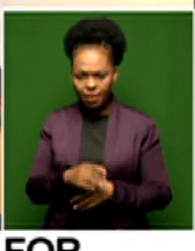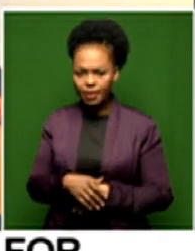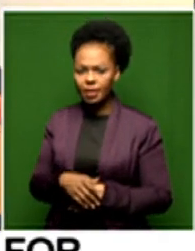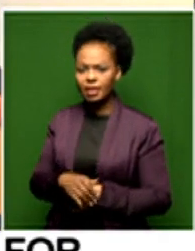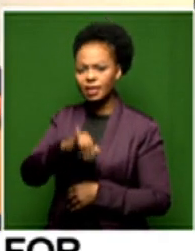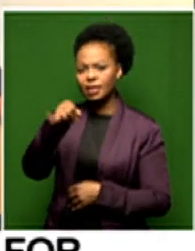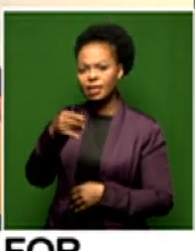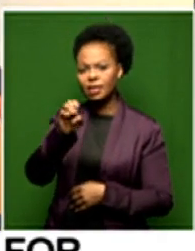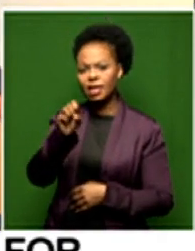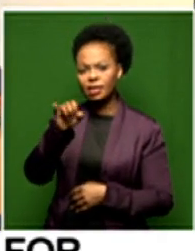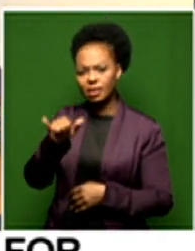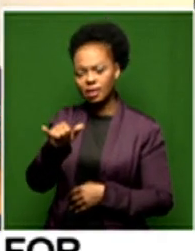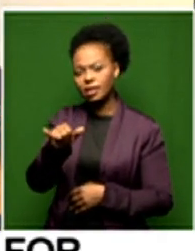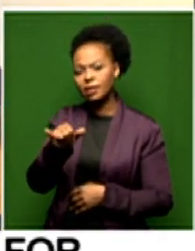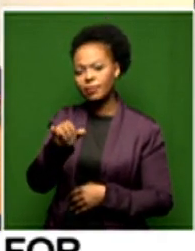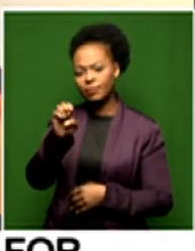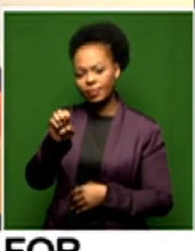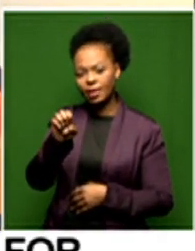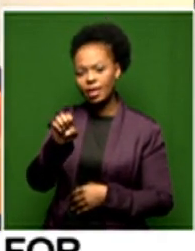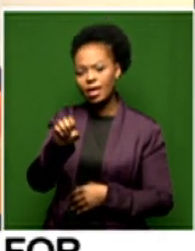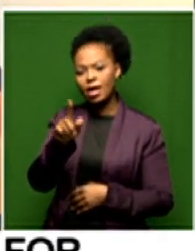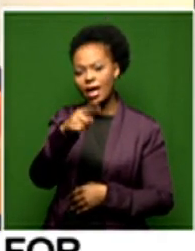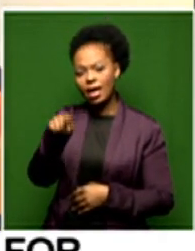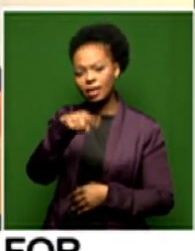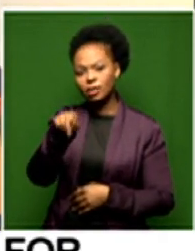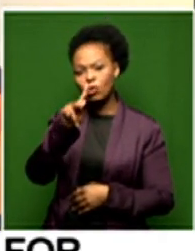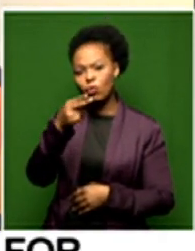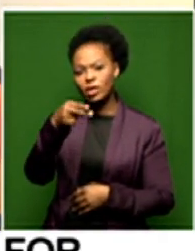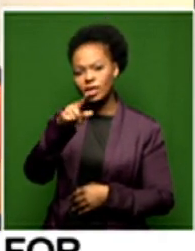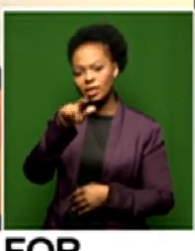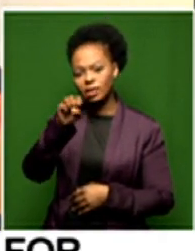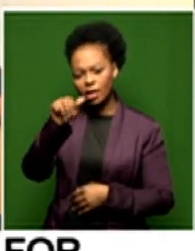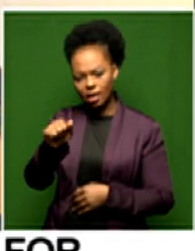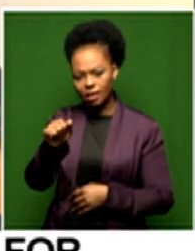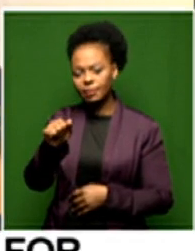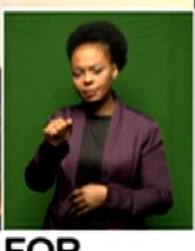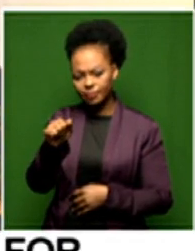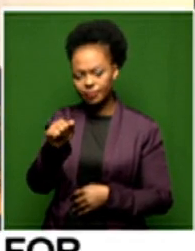Jesse, Jesse, at Khulisa,